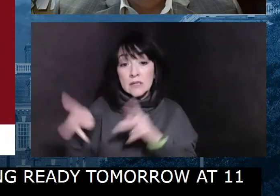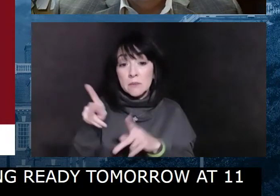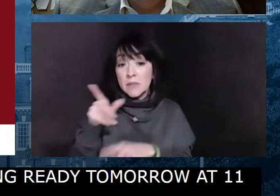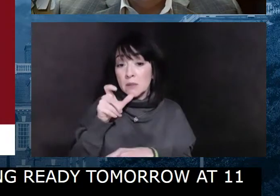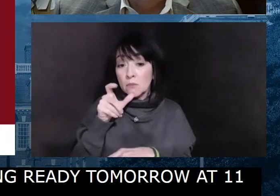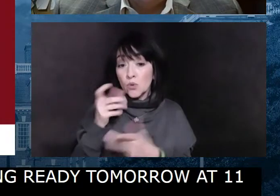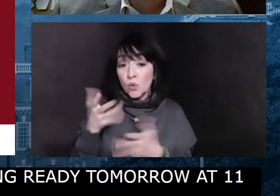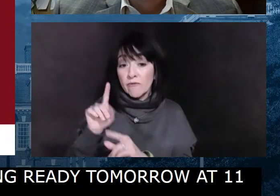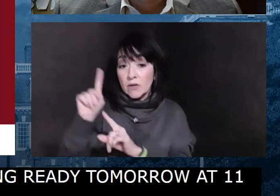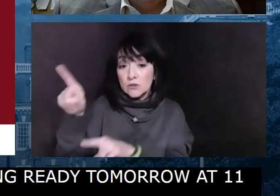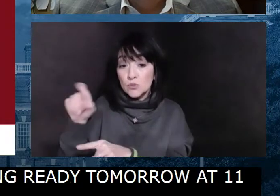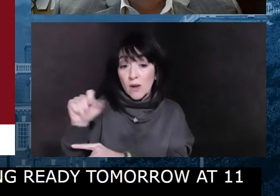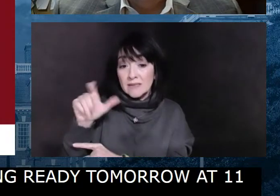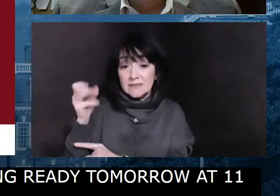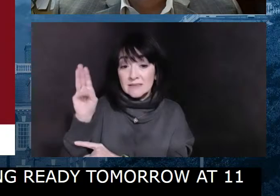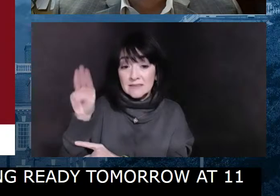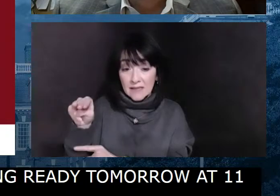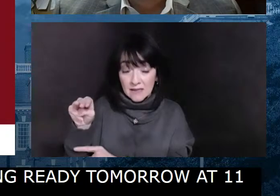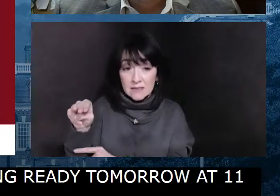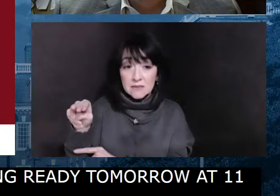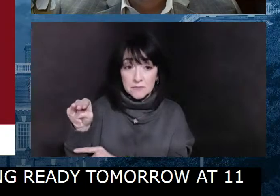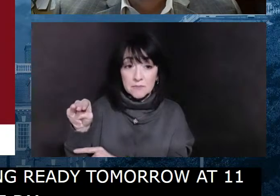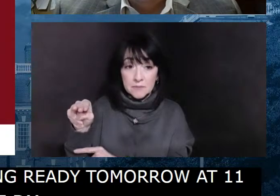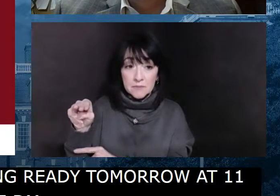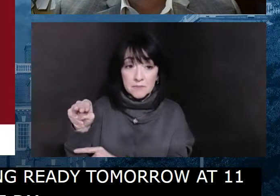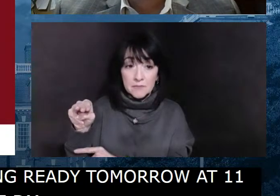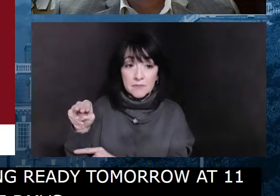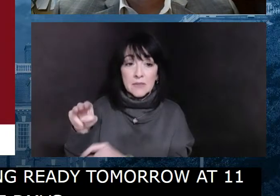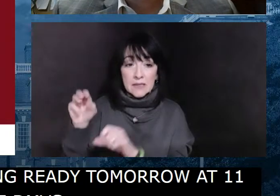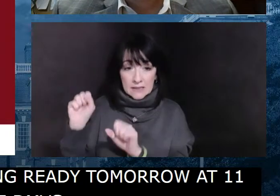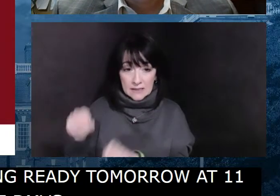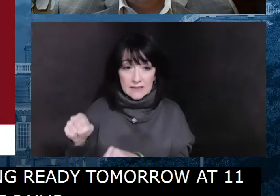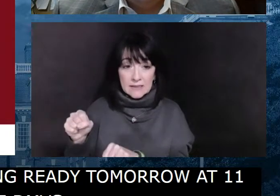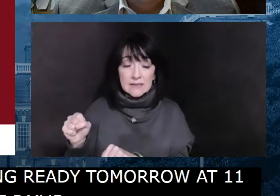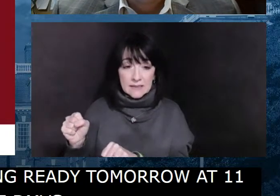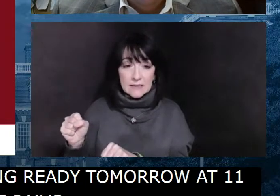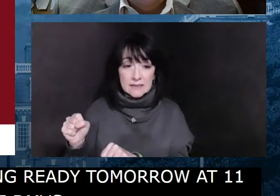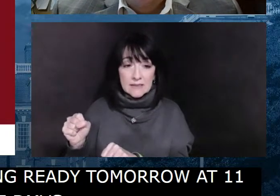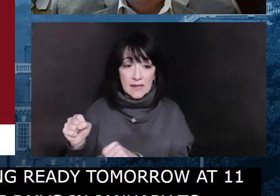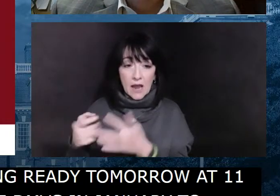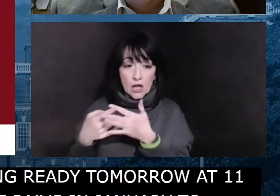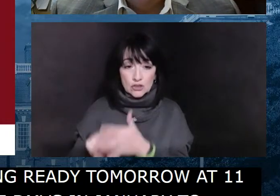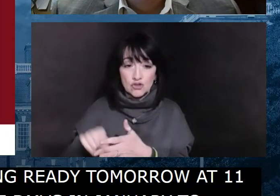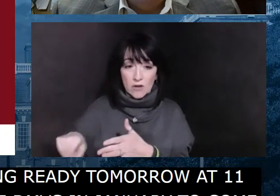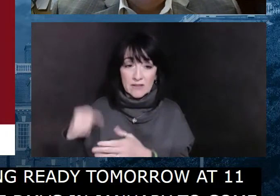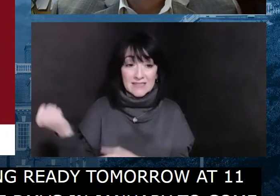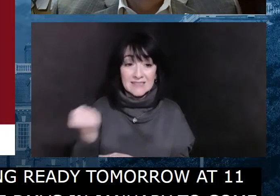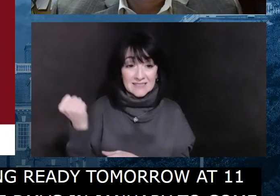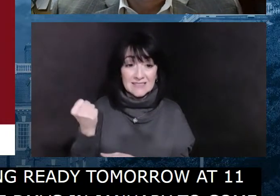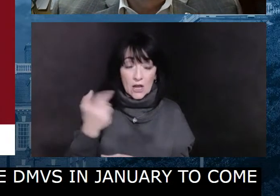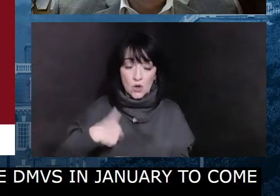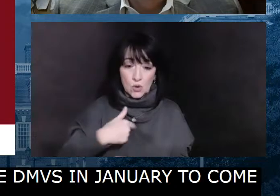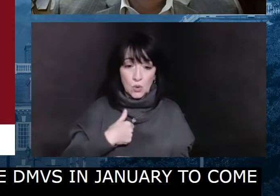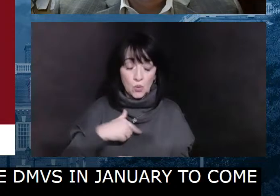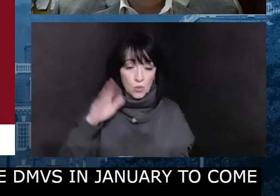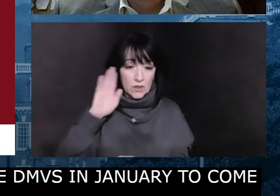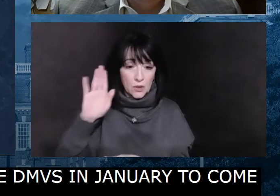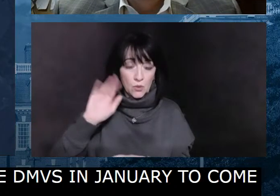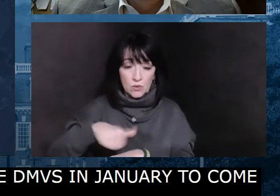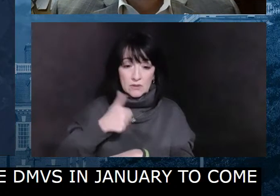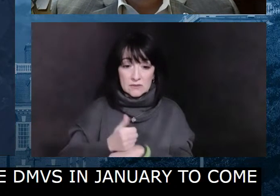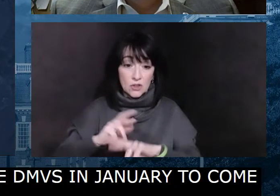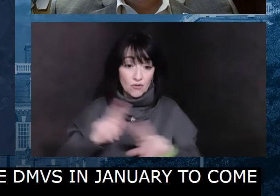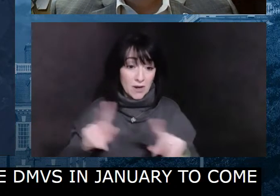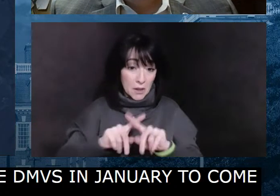DMVs during January to come get their second doses down at Dover National Speedway starting this Saturday. Well, Mother Nature might be throwing us a curveball with